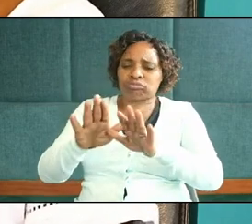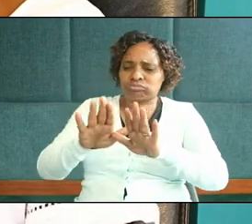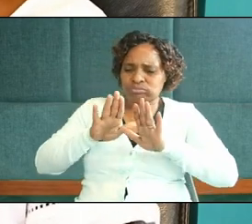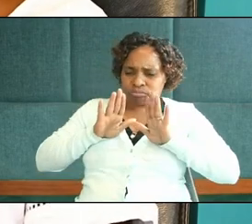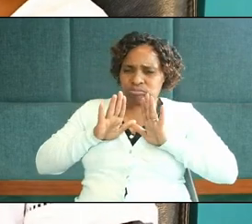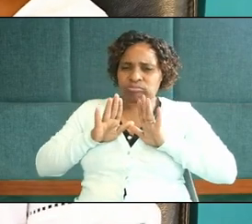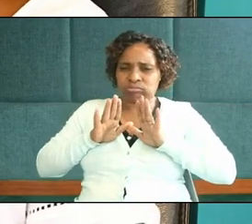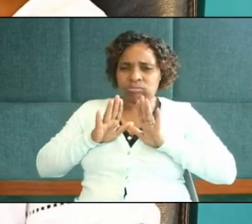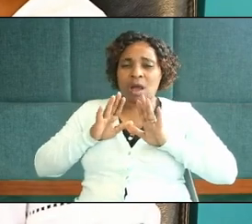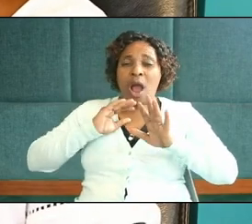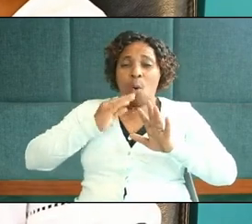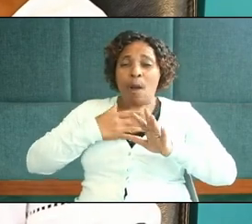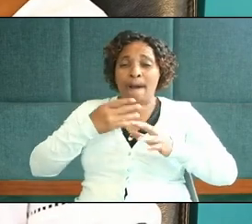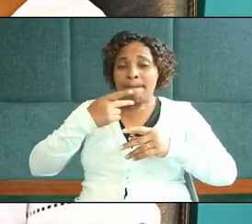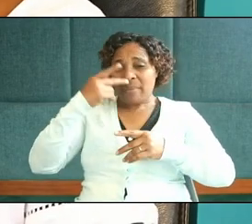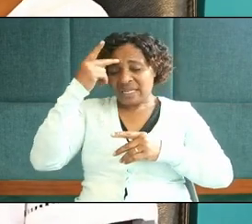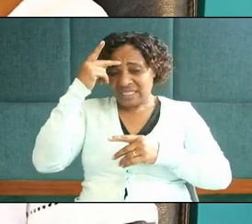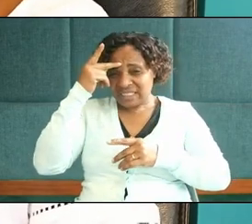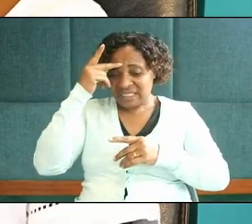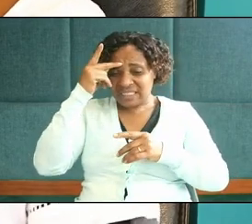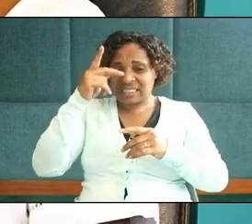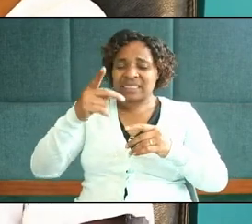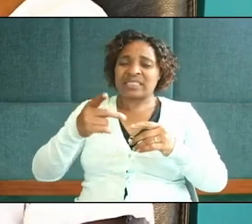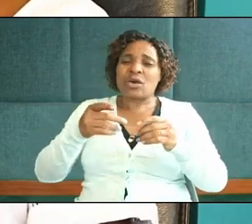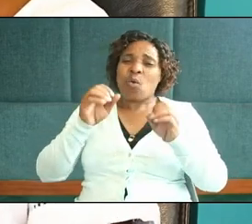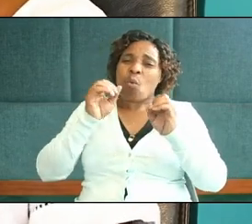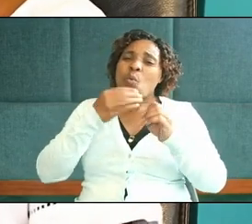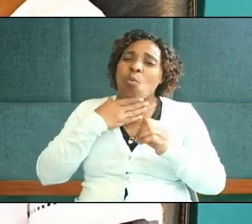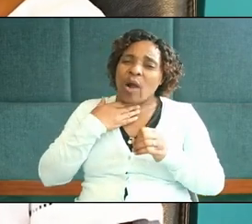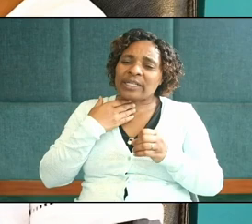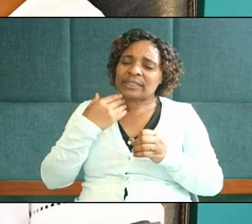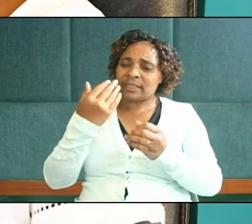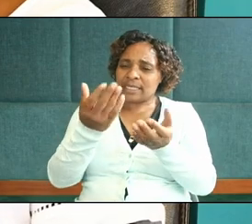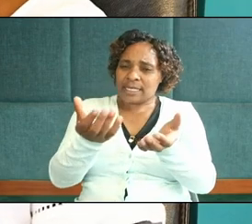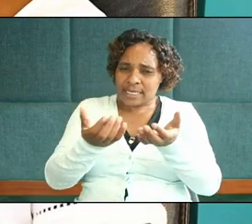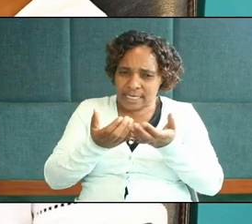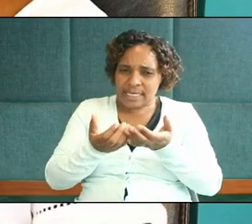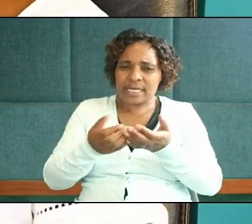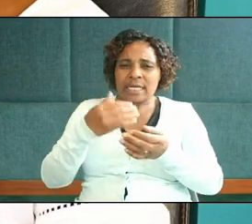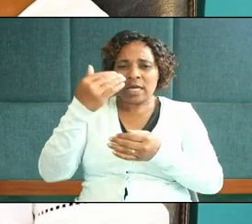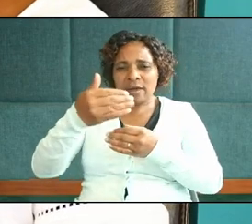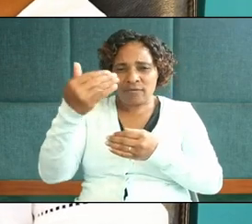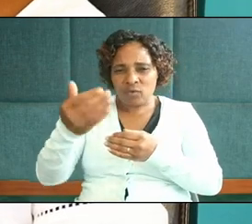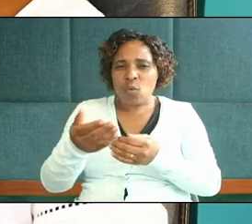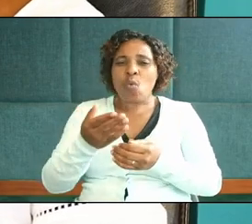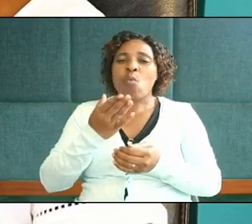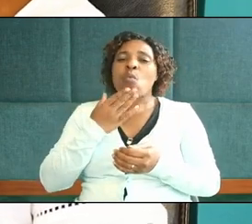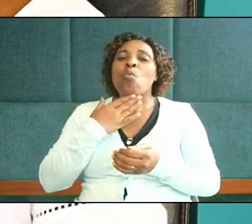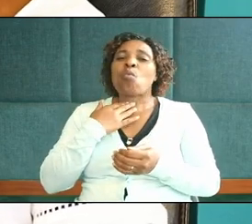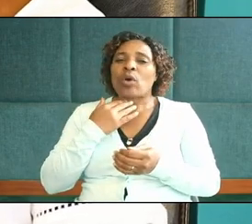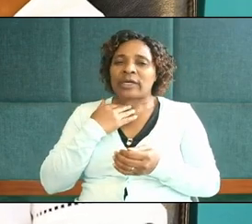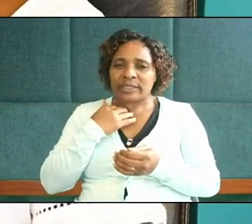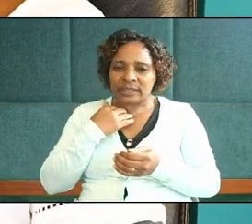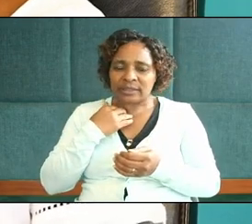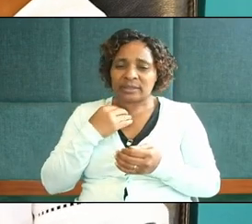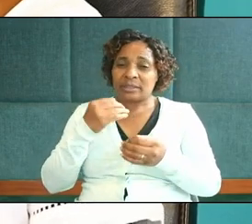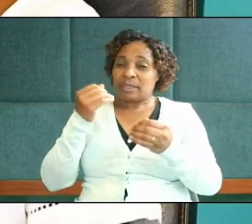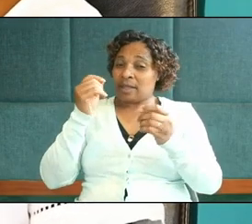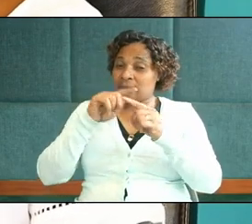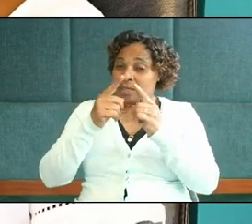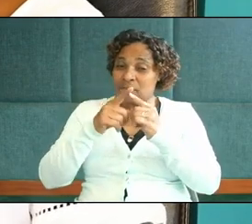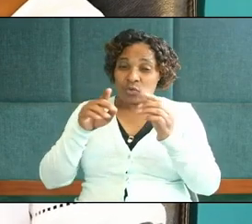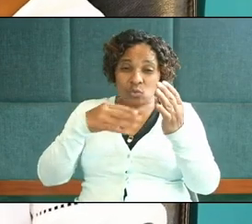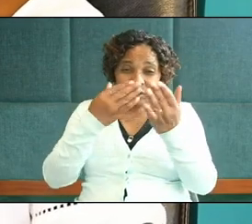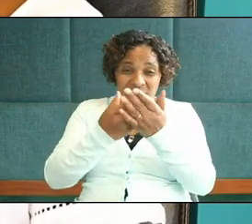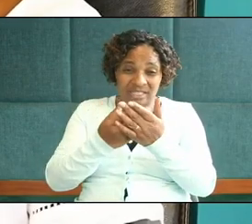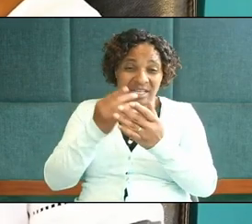our parents indulge our every need and our every want, then we get to the point where we do not know how to